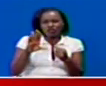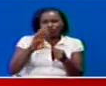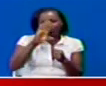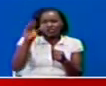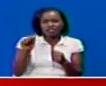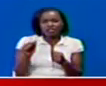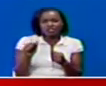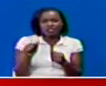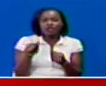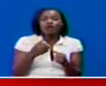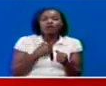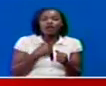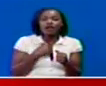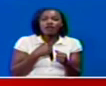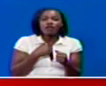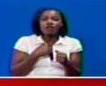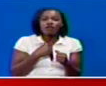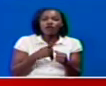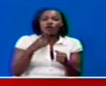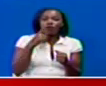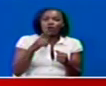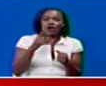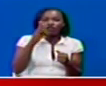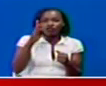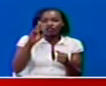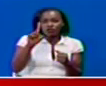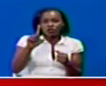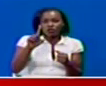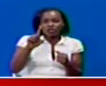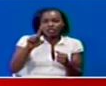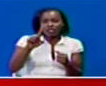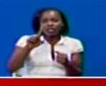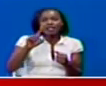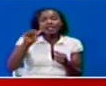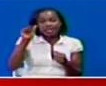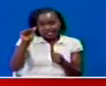We had a total of 141 straight A's,